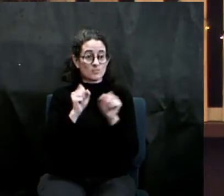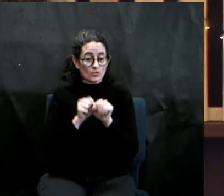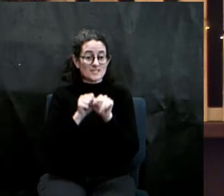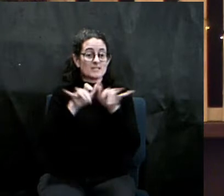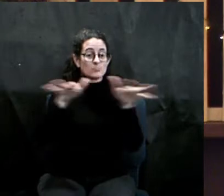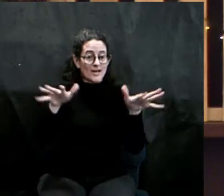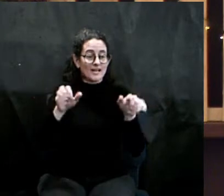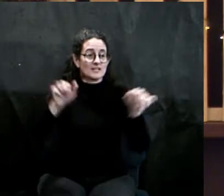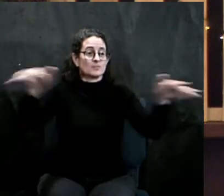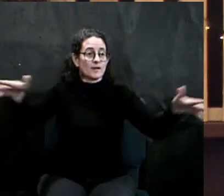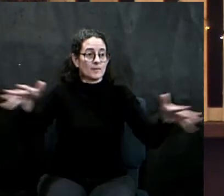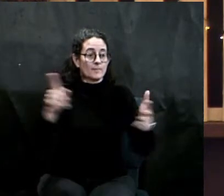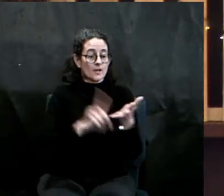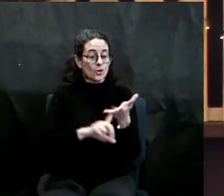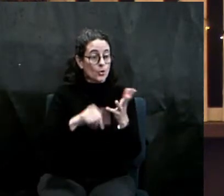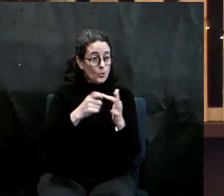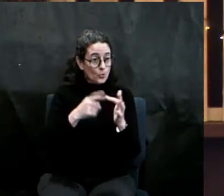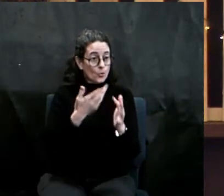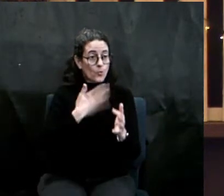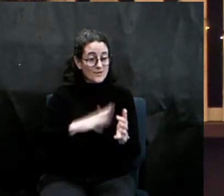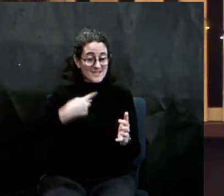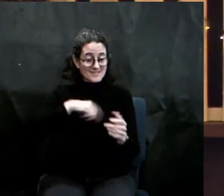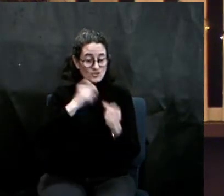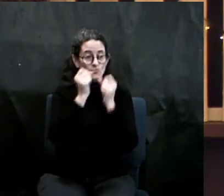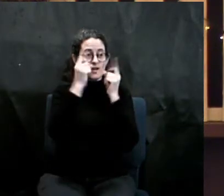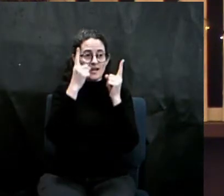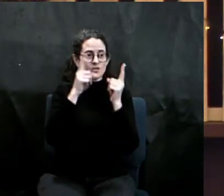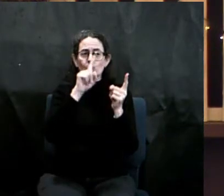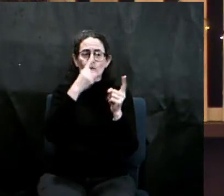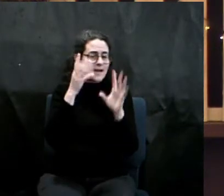the gospel is unstoppable.